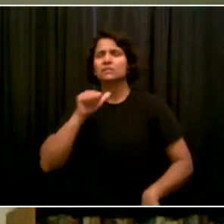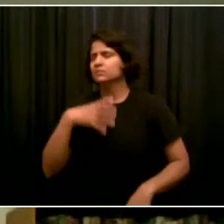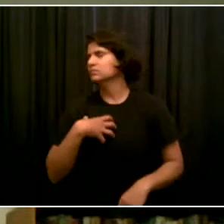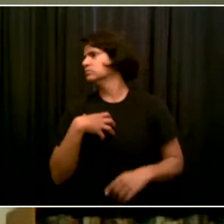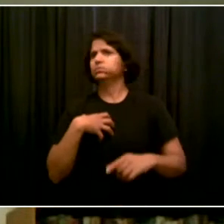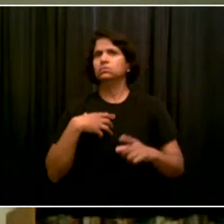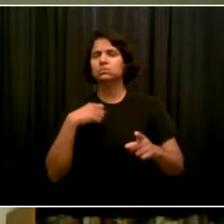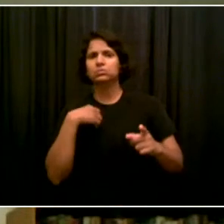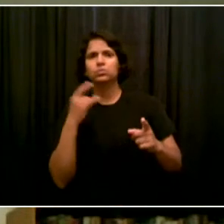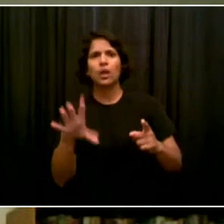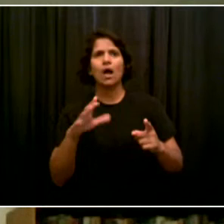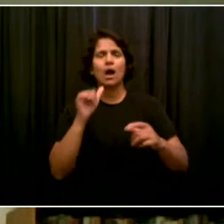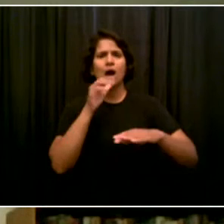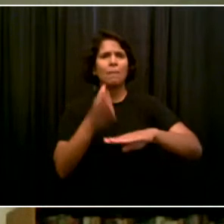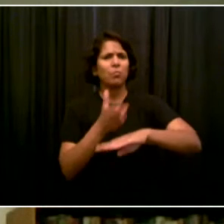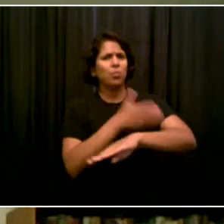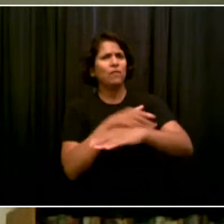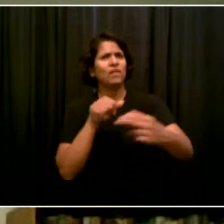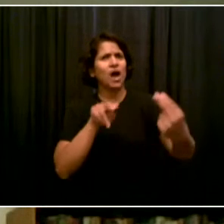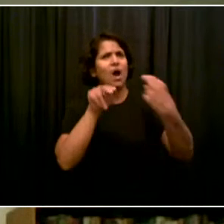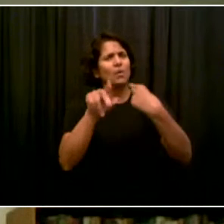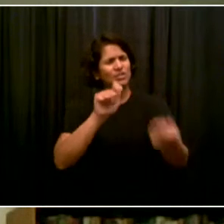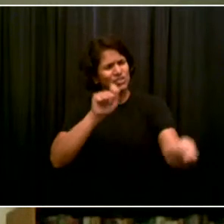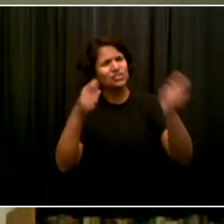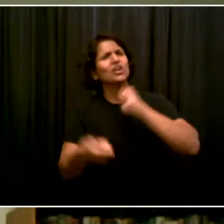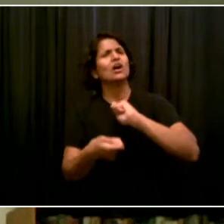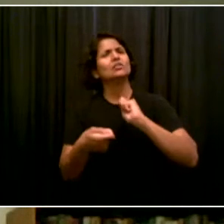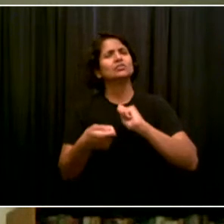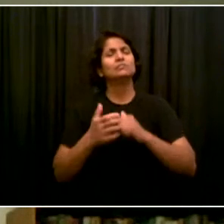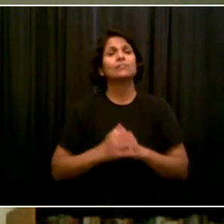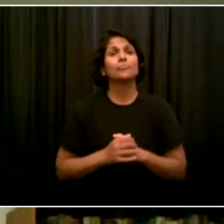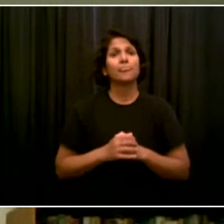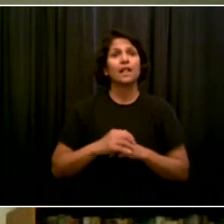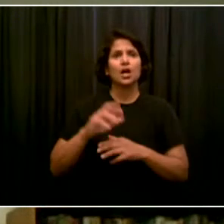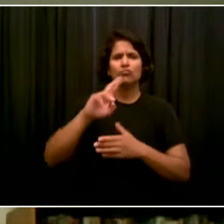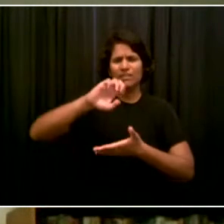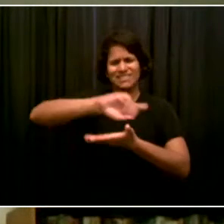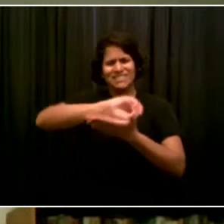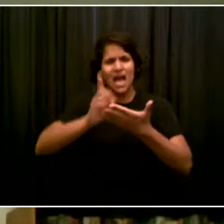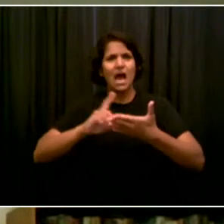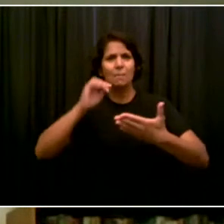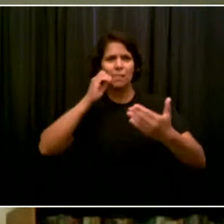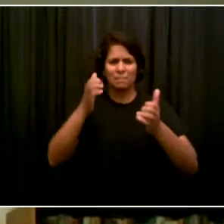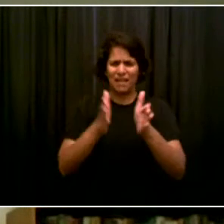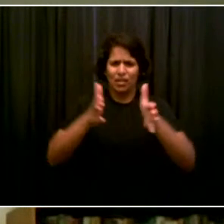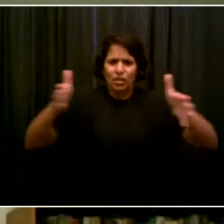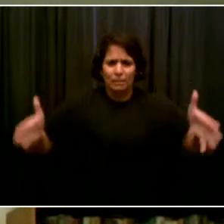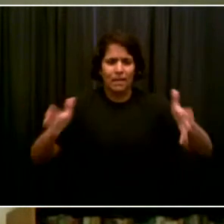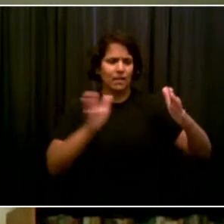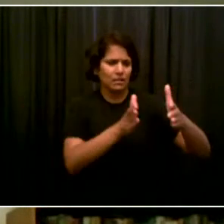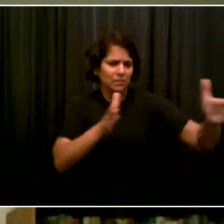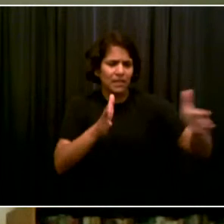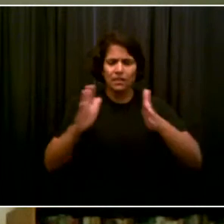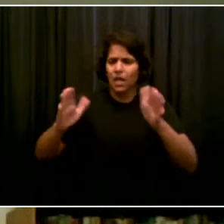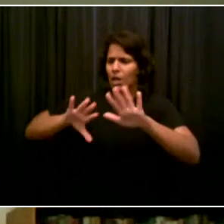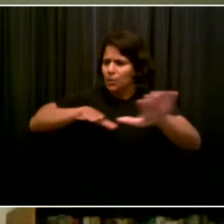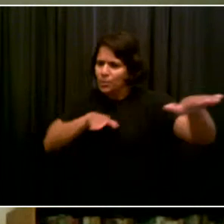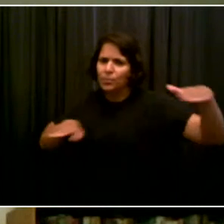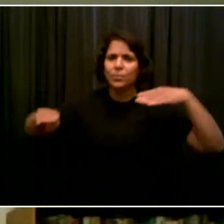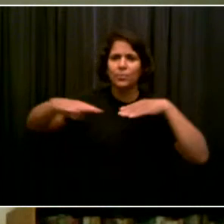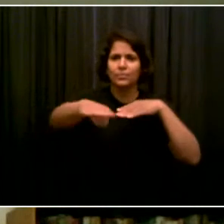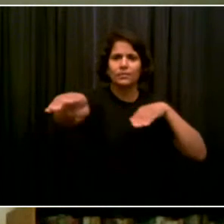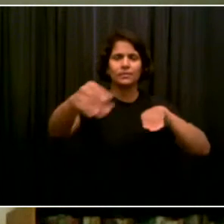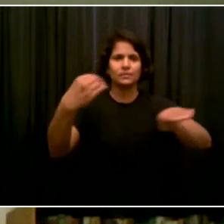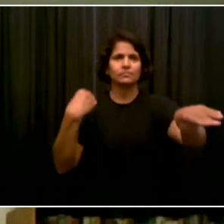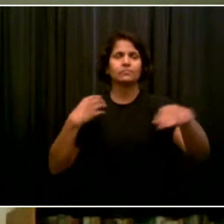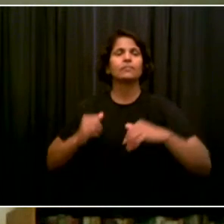What we're talking about today, by extending the period of the useful life of the existing highway, by making sure it's safe during